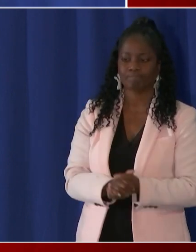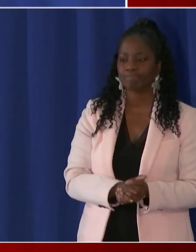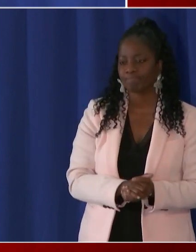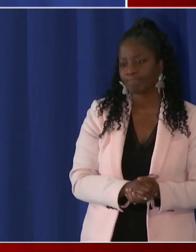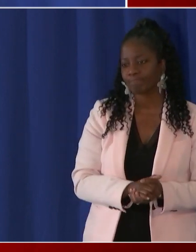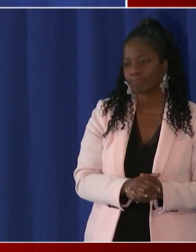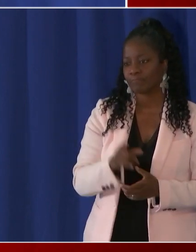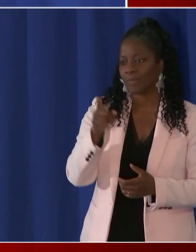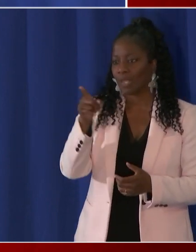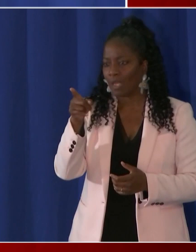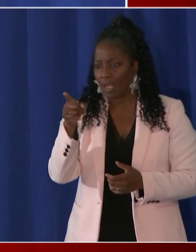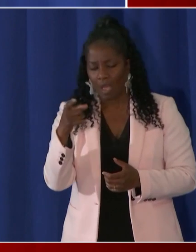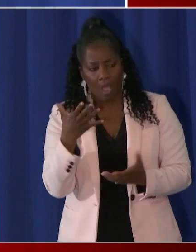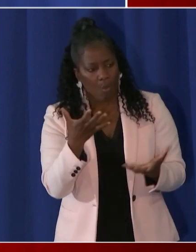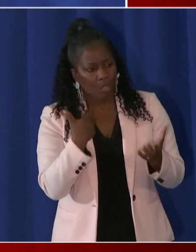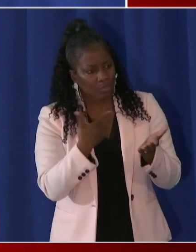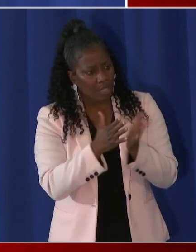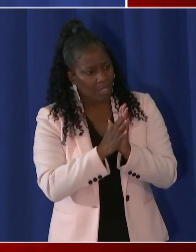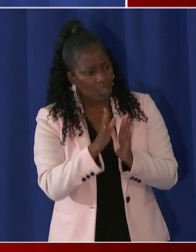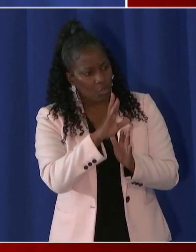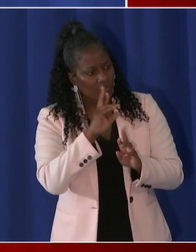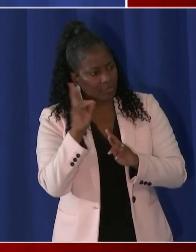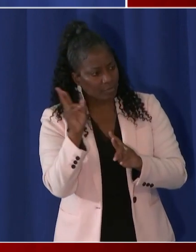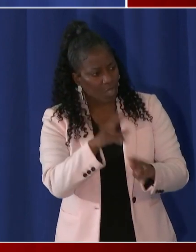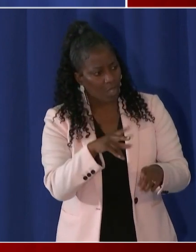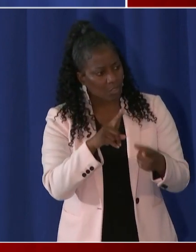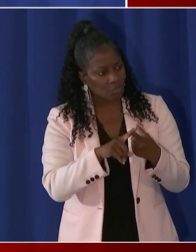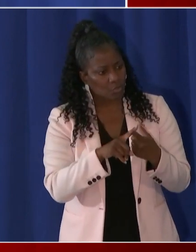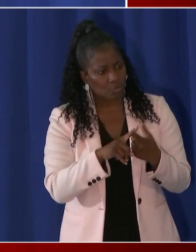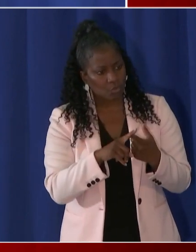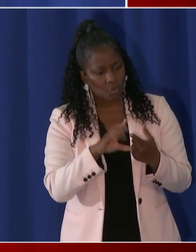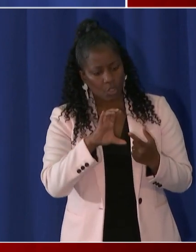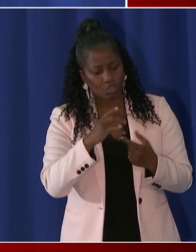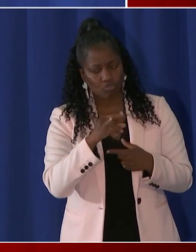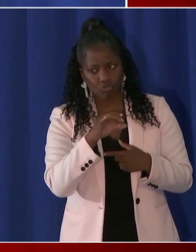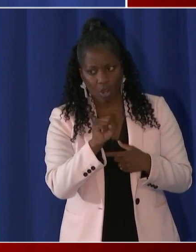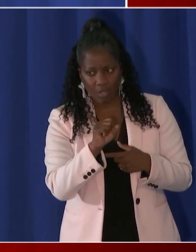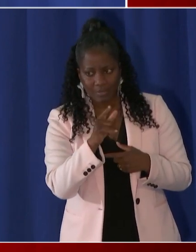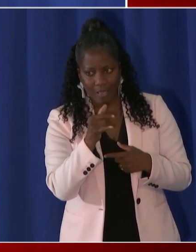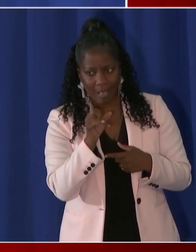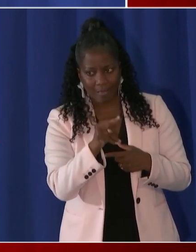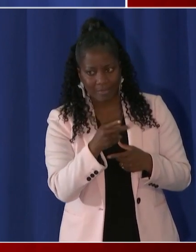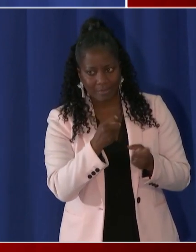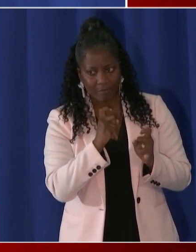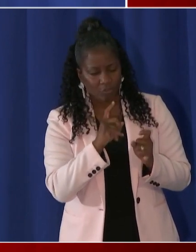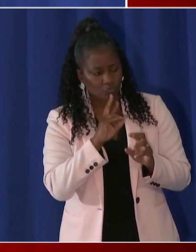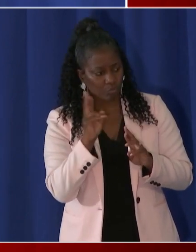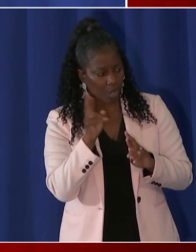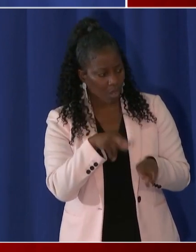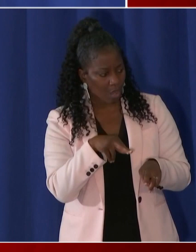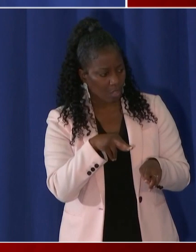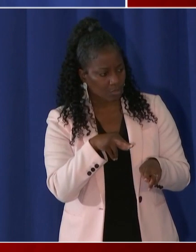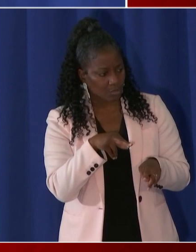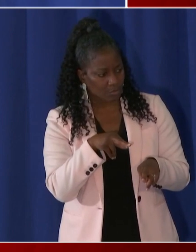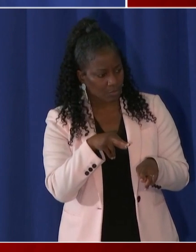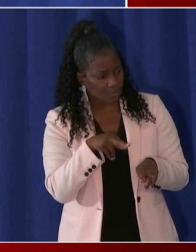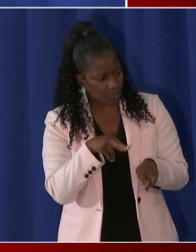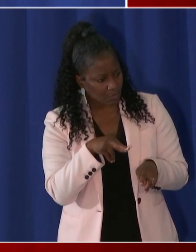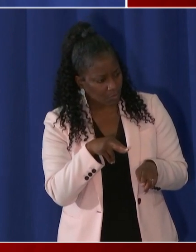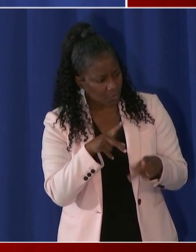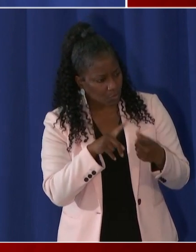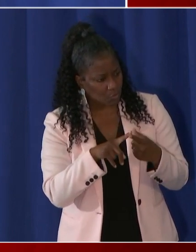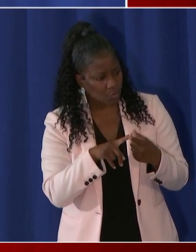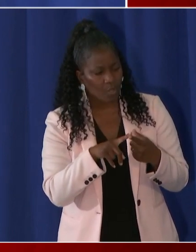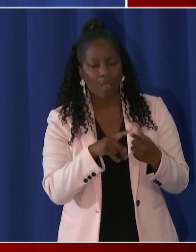Yep. Mayor, I'd like to ask you your response to what Charles Allen gave as a response to the